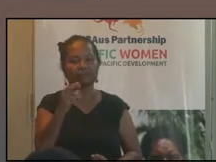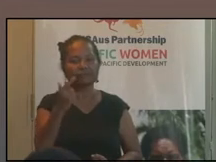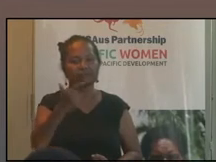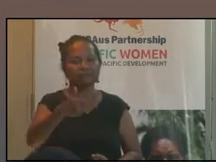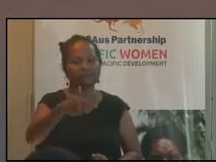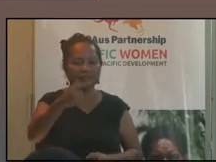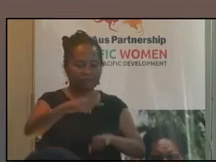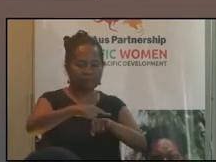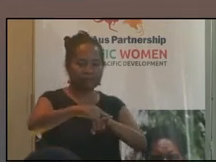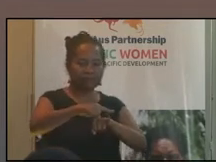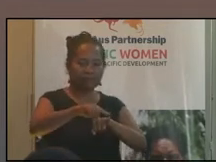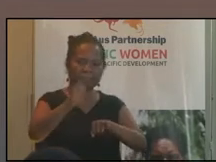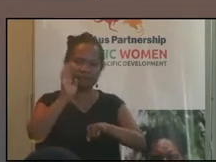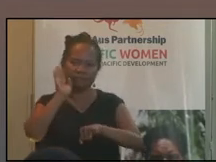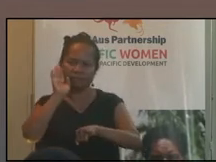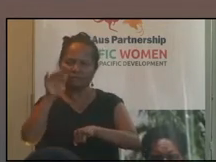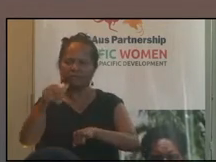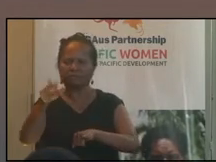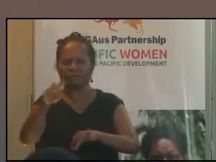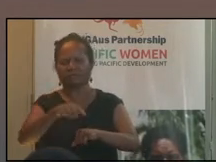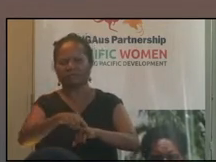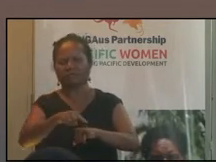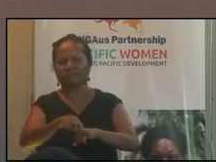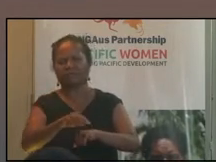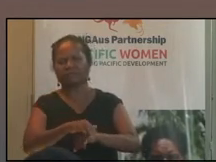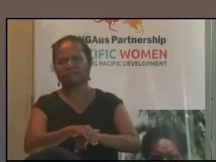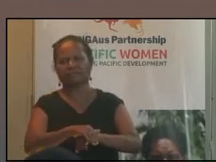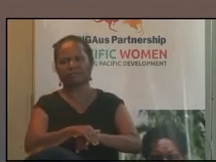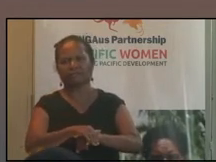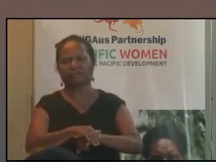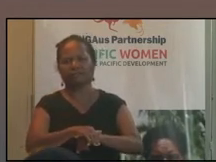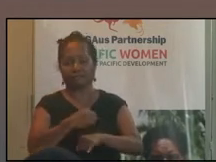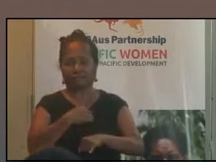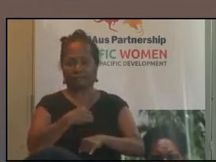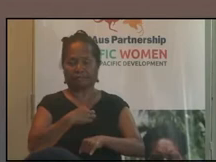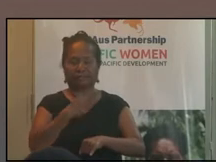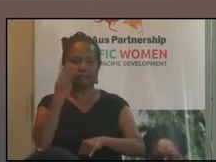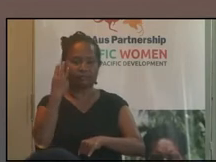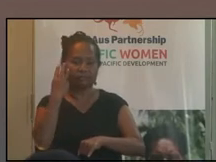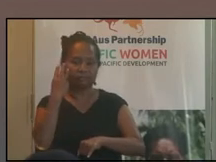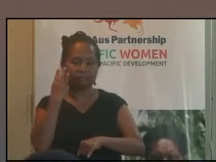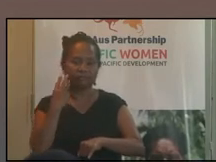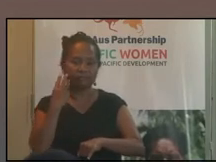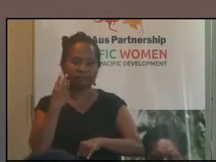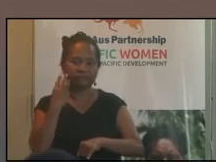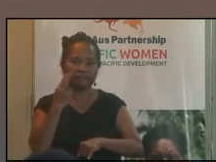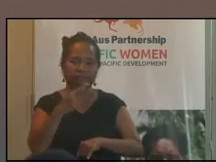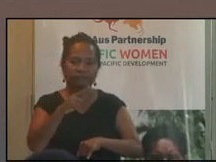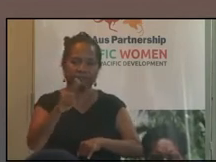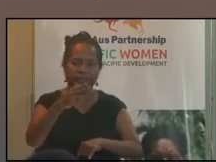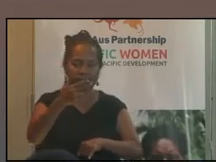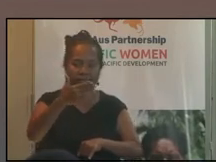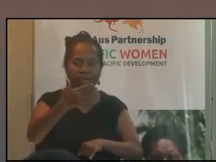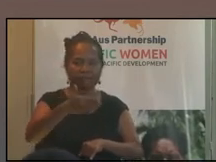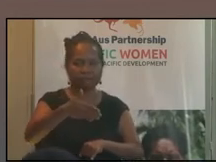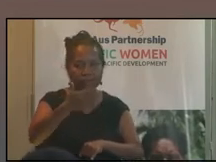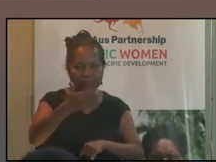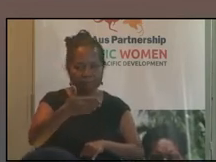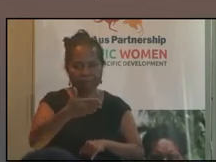election, before going into that election, I was at a women's conference, the very first one in 2015 that was held